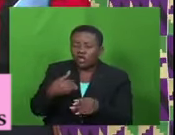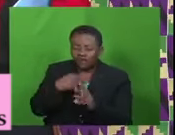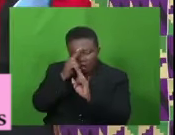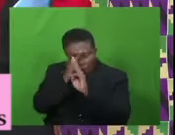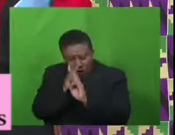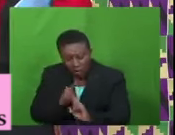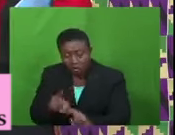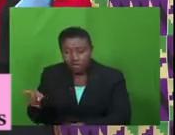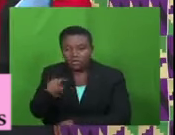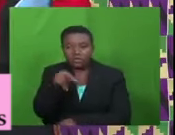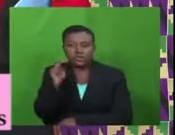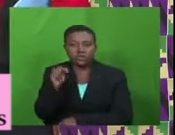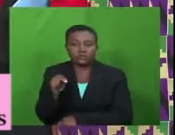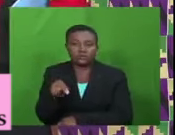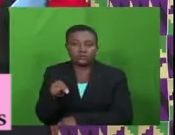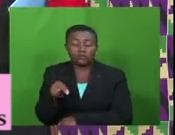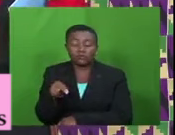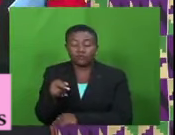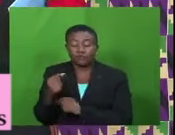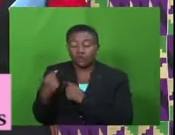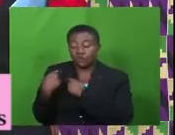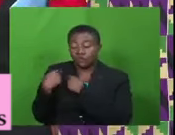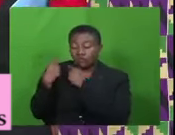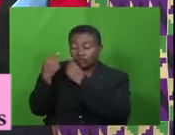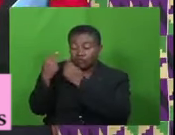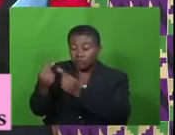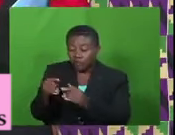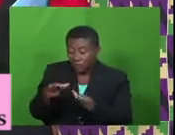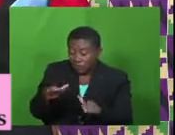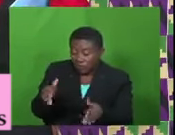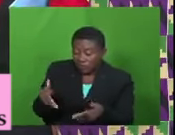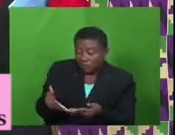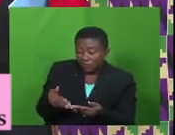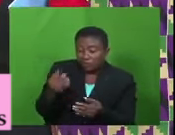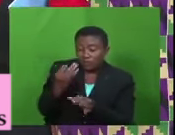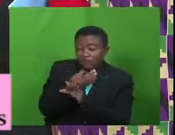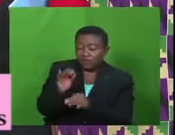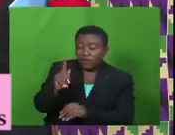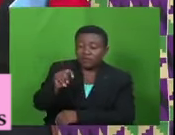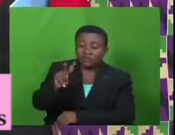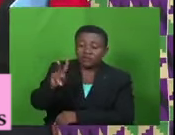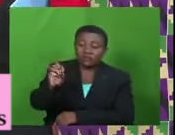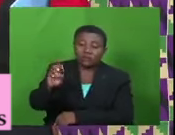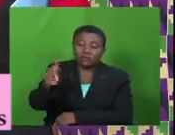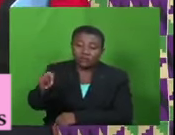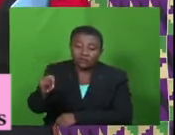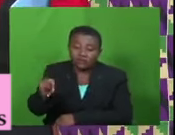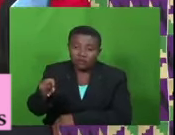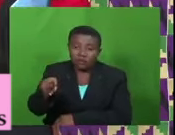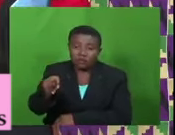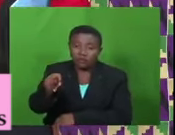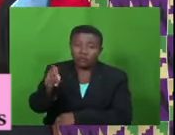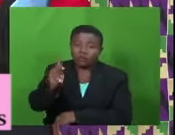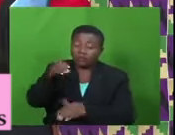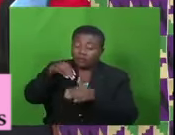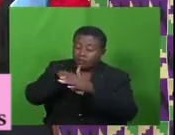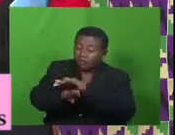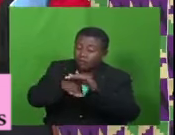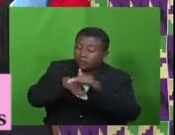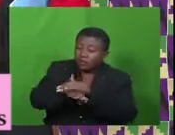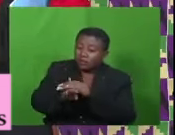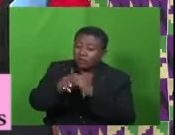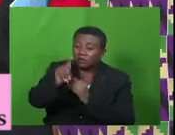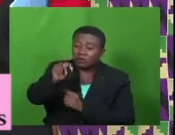deserve. Since the realignment and introduction of free TVET, enrollment in TVET schools has increased